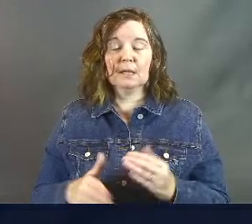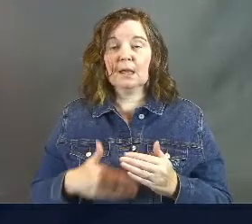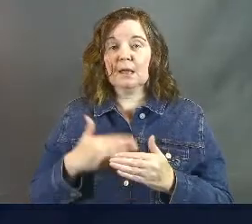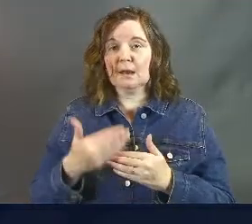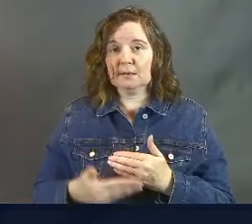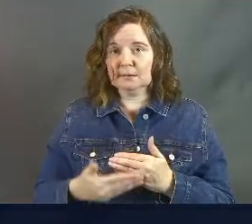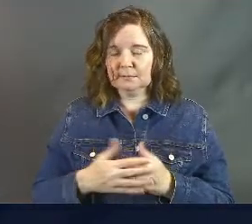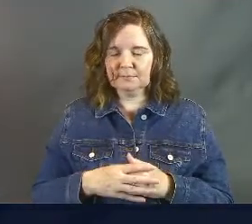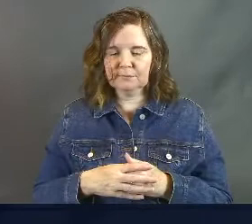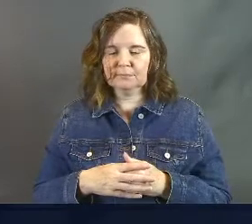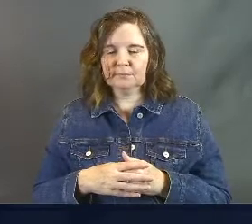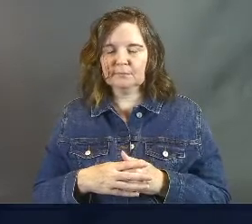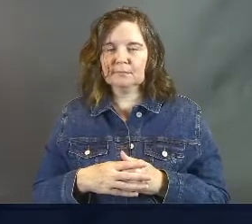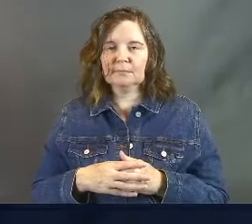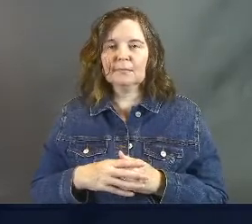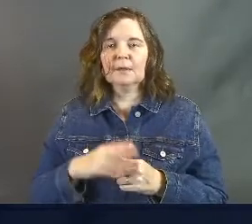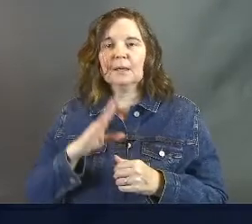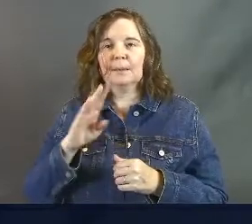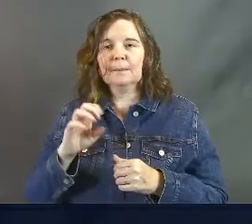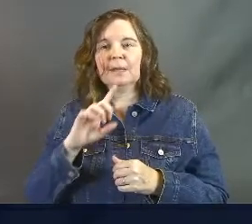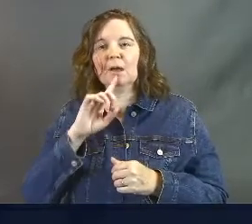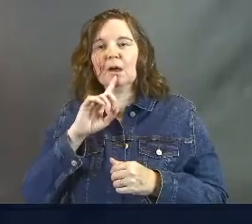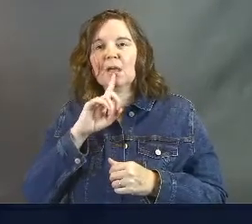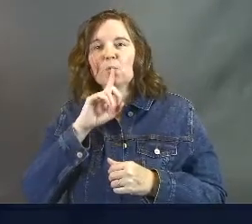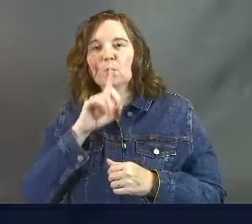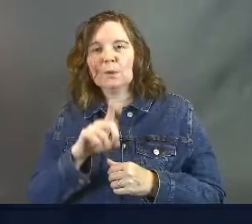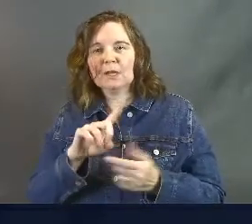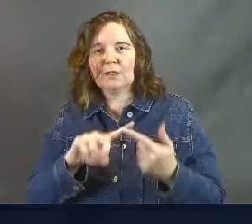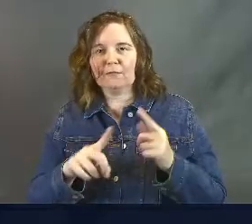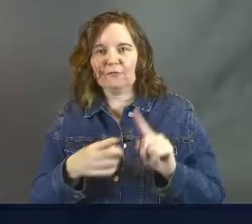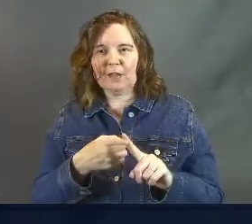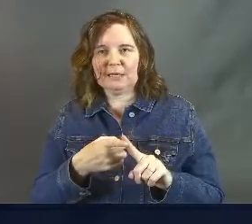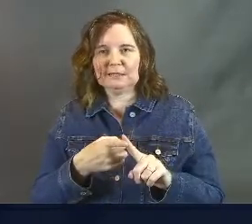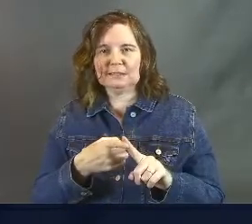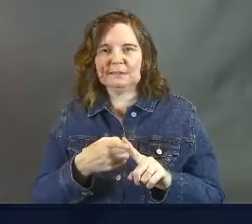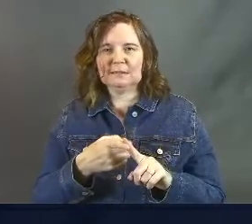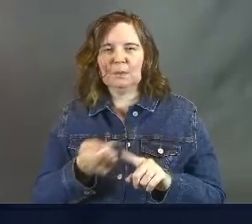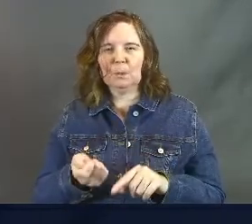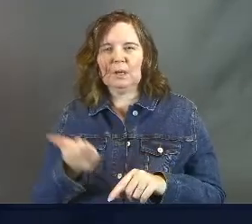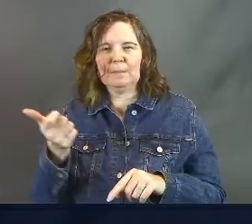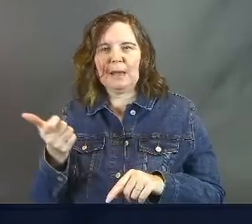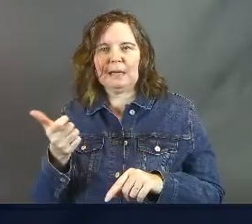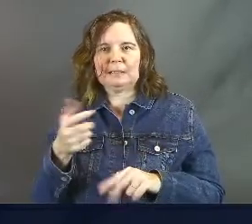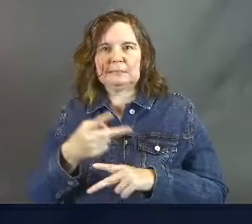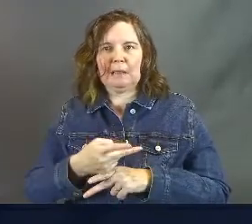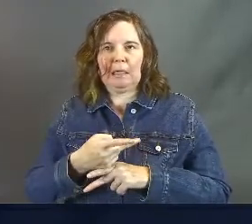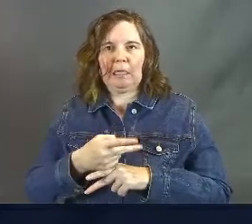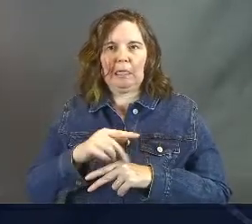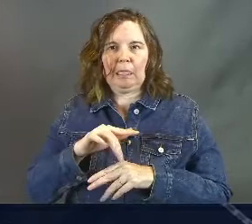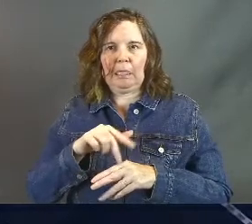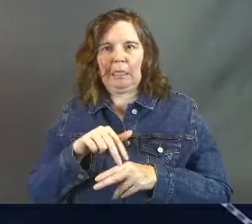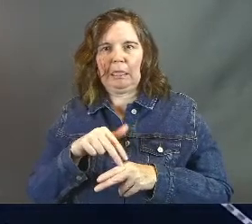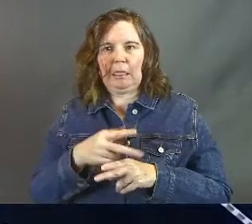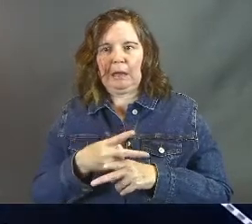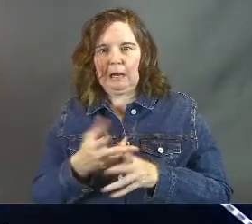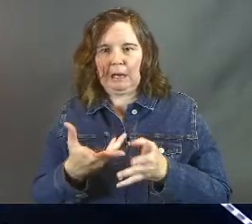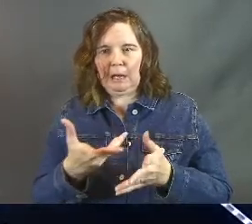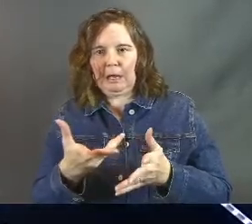Next, be a real friend minus the eggshells. Be a real friend.